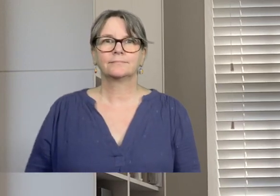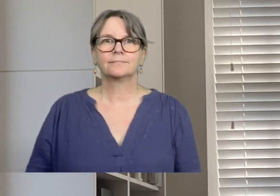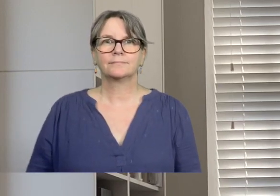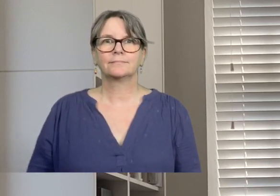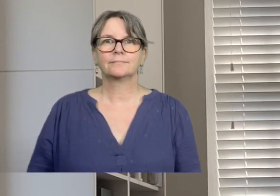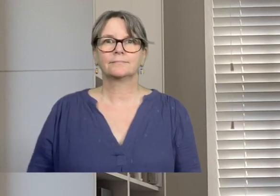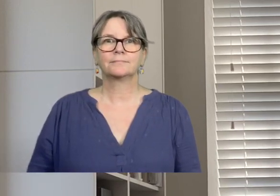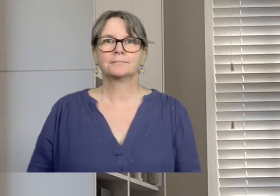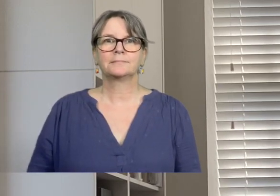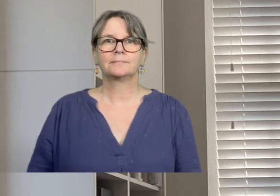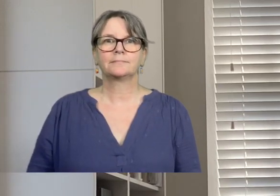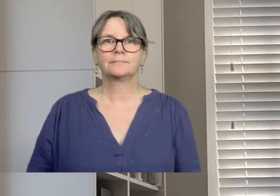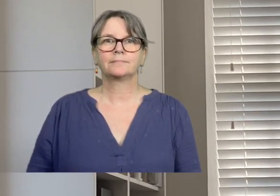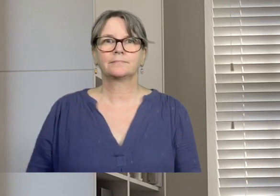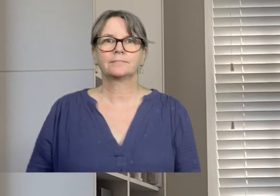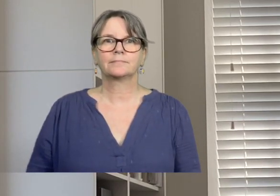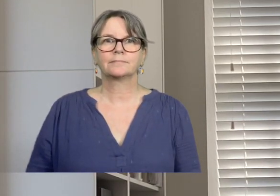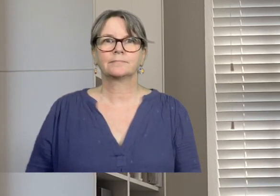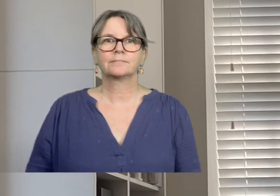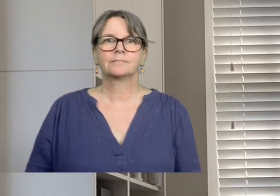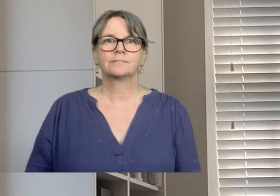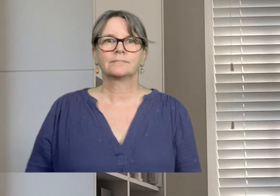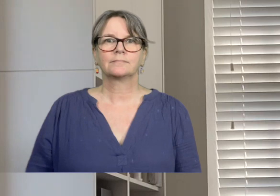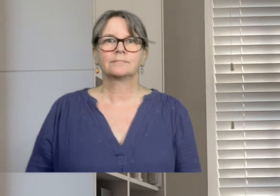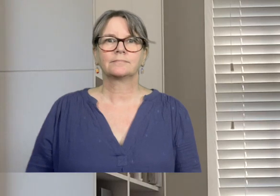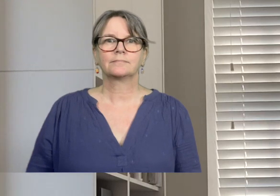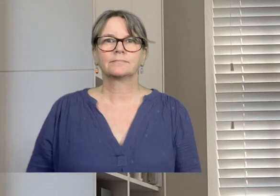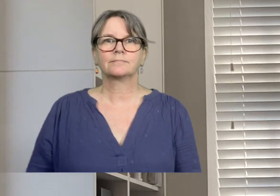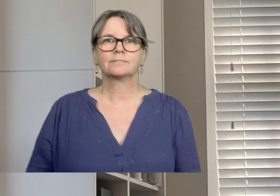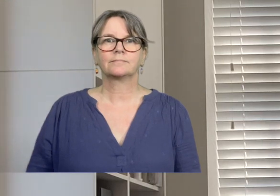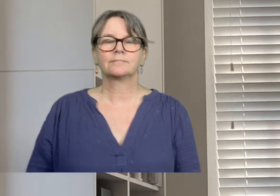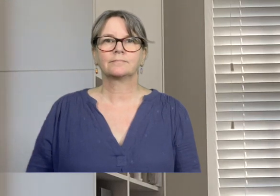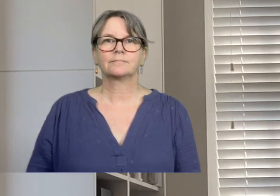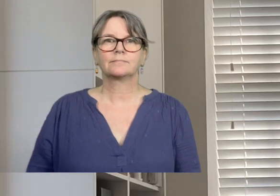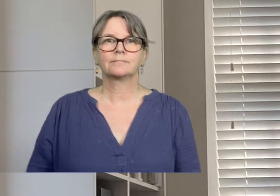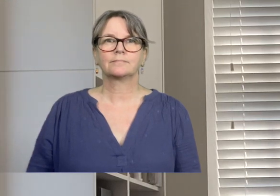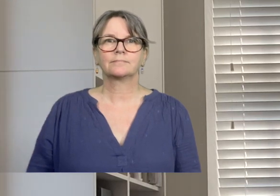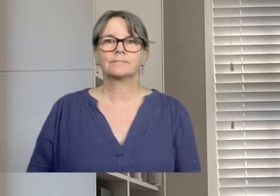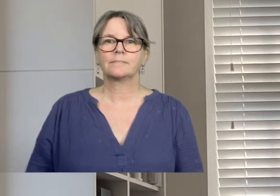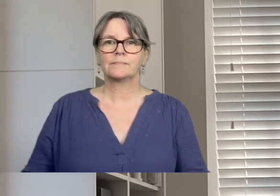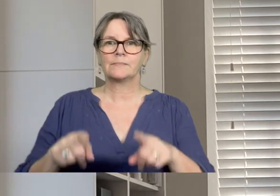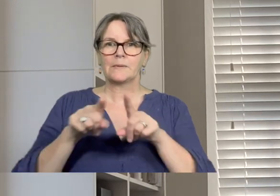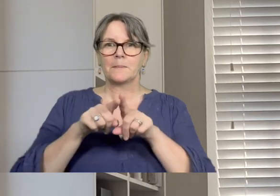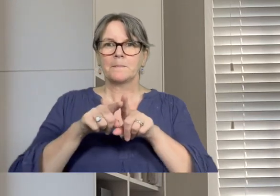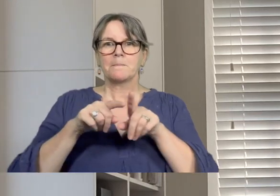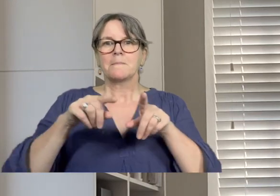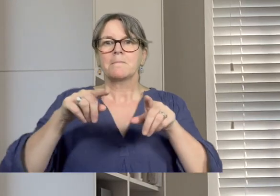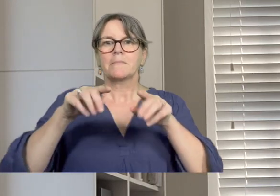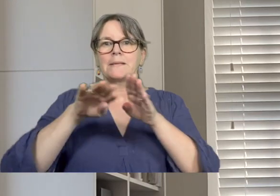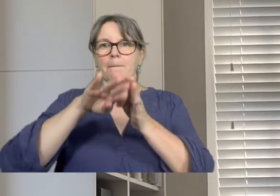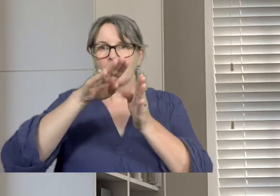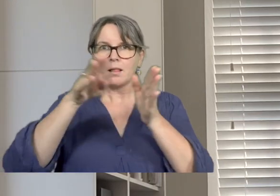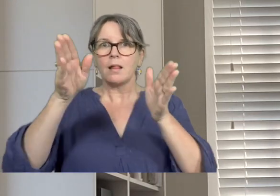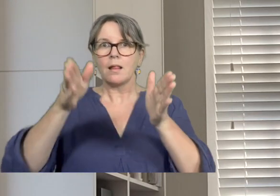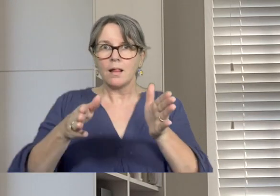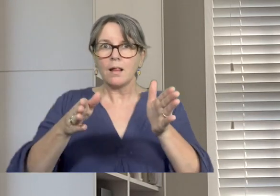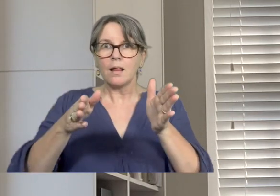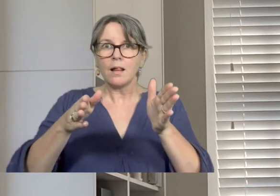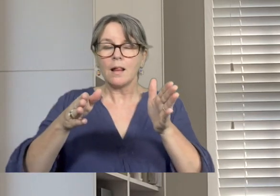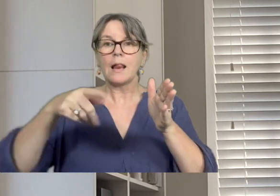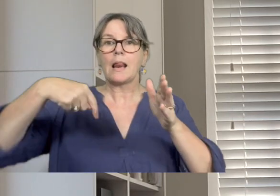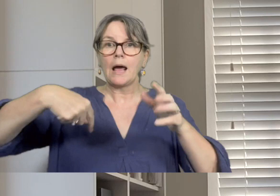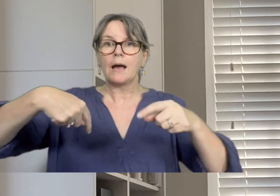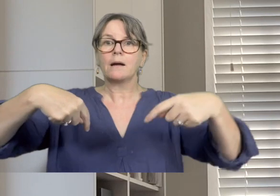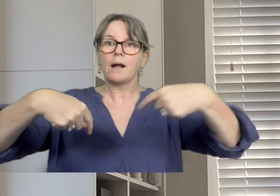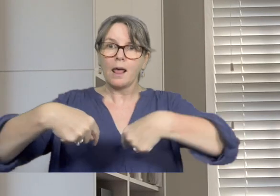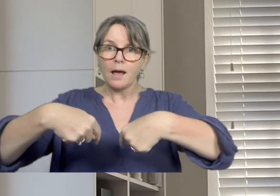So, sending the head forwards, coming through. We're going to step one foot out behind us. Feeling lovely and